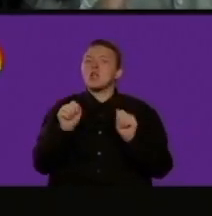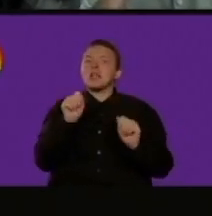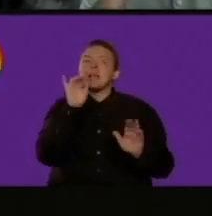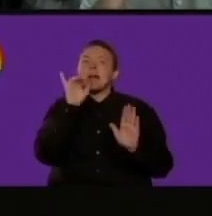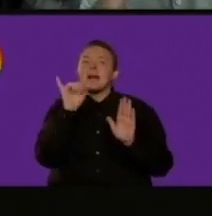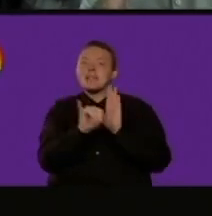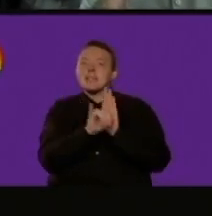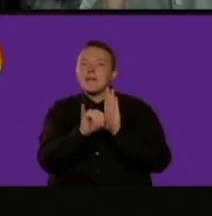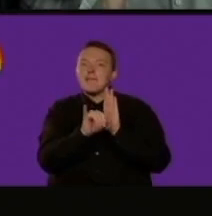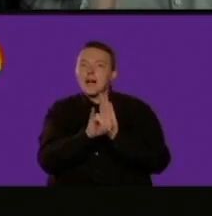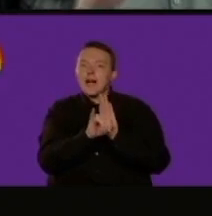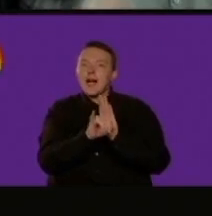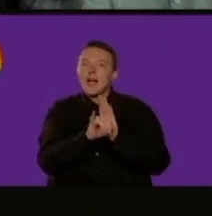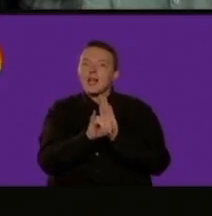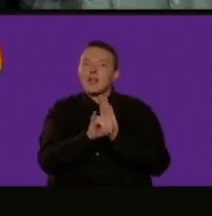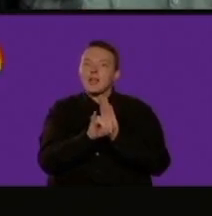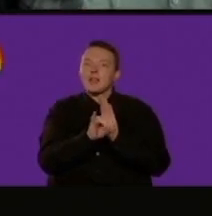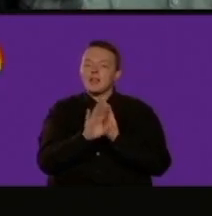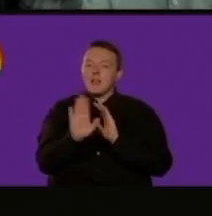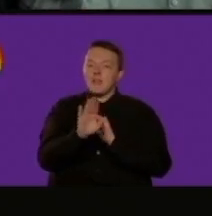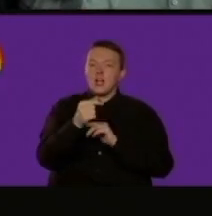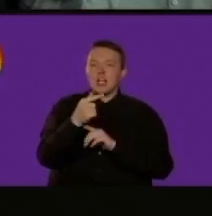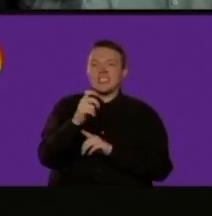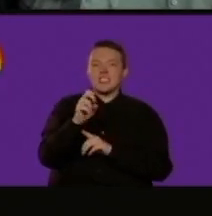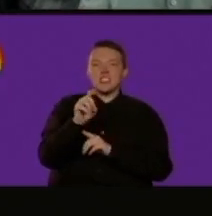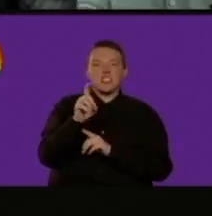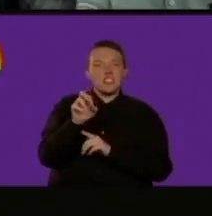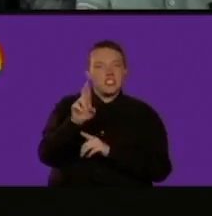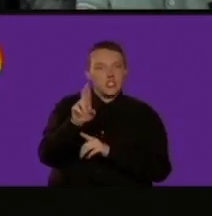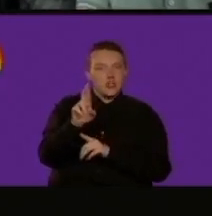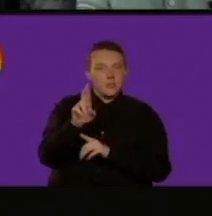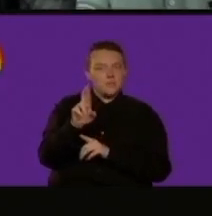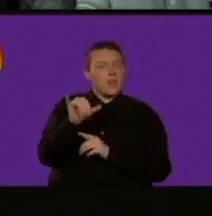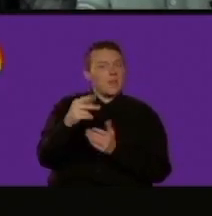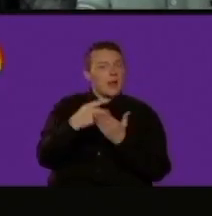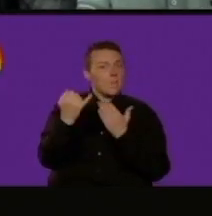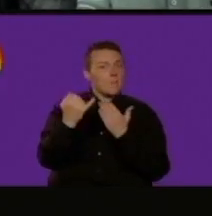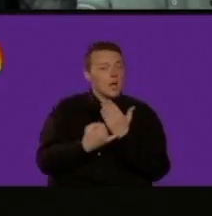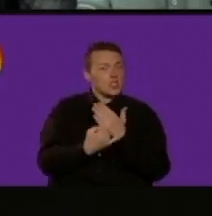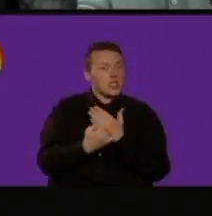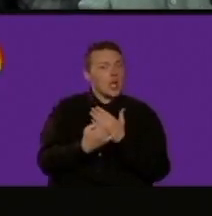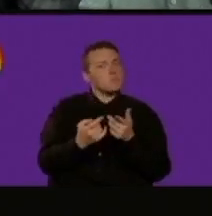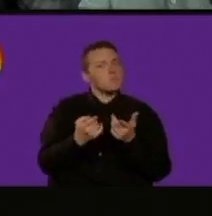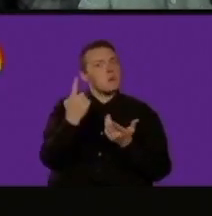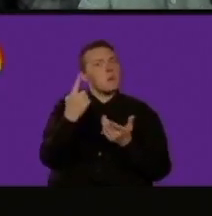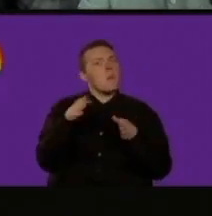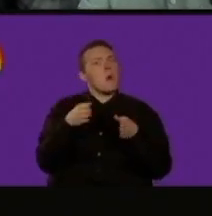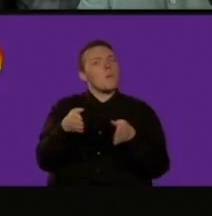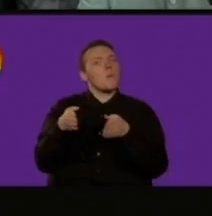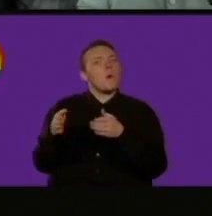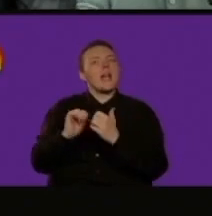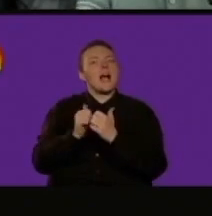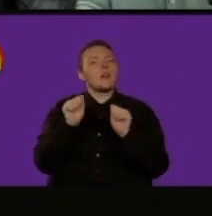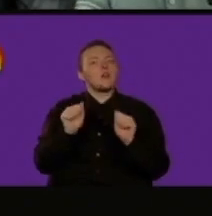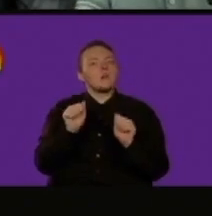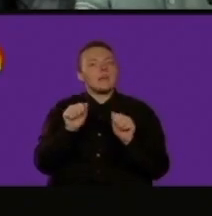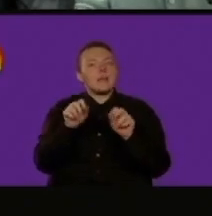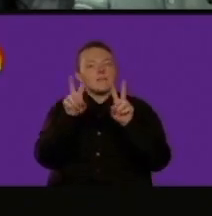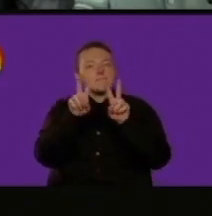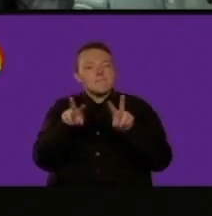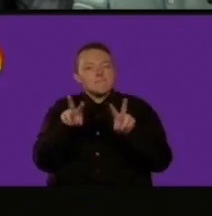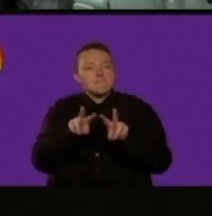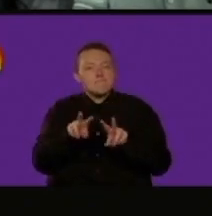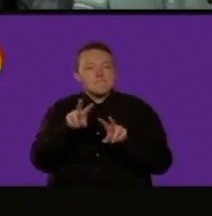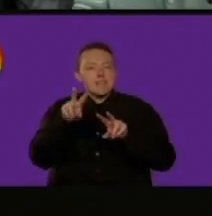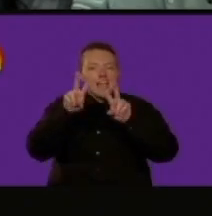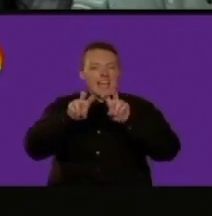I want to reach the broadest audience as possible. They also shared that in the instructions they